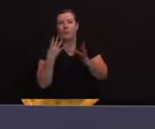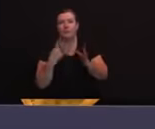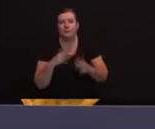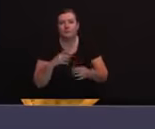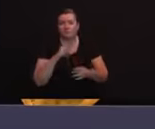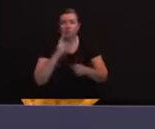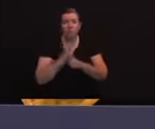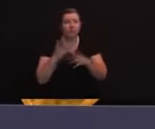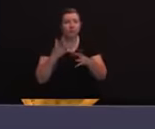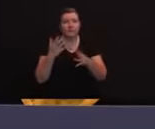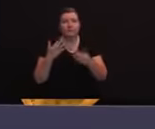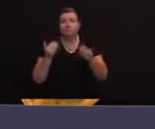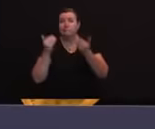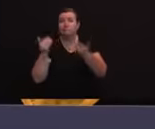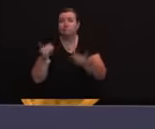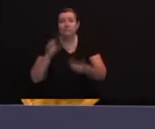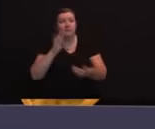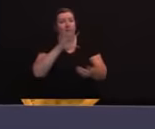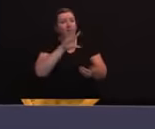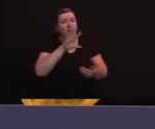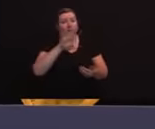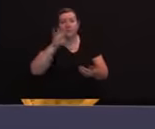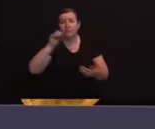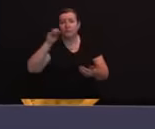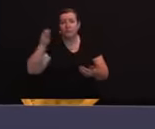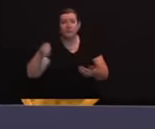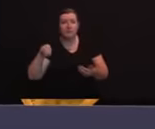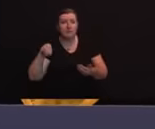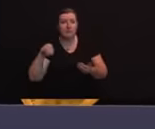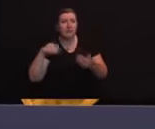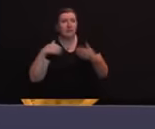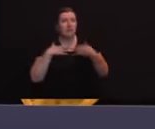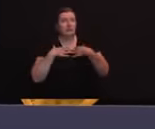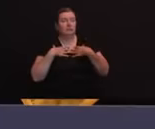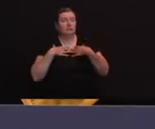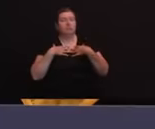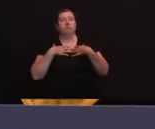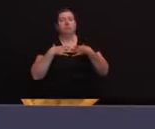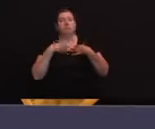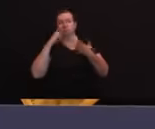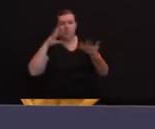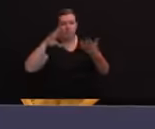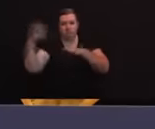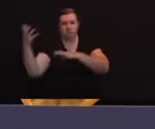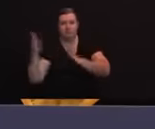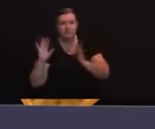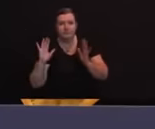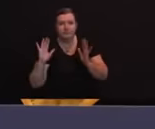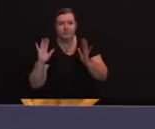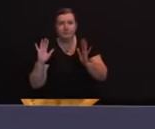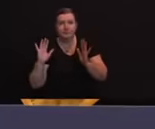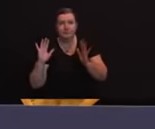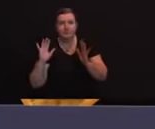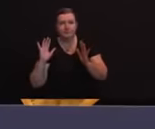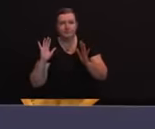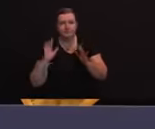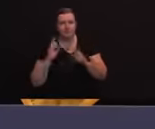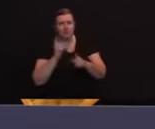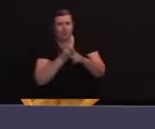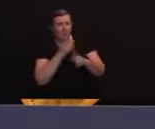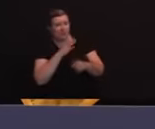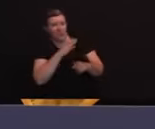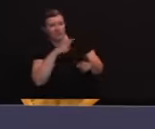bore, 75, 50%. The industry has been crushed. And by the way, we need more. Shame on Congress. We need a